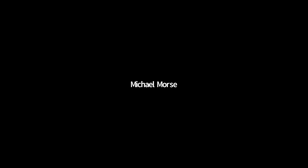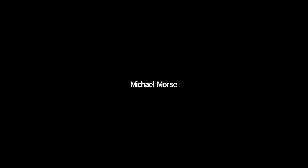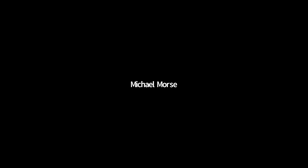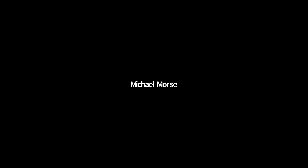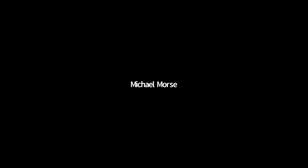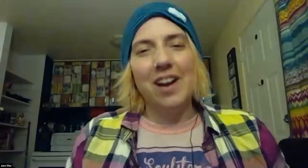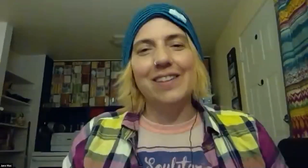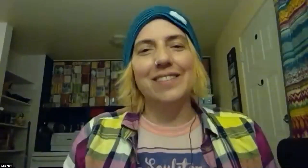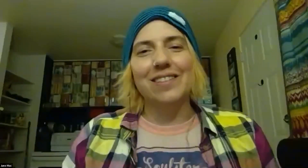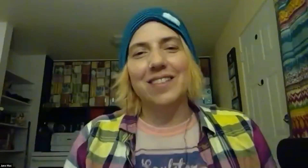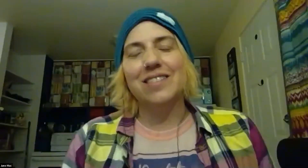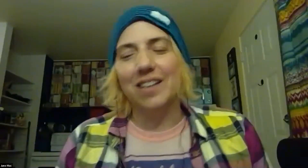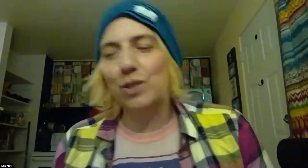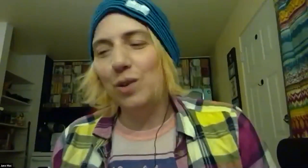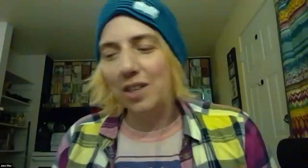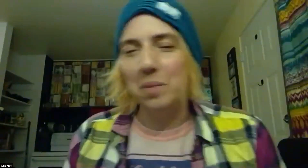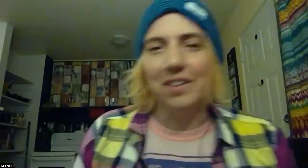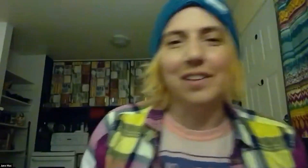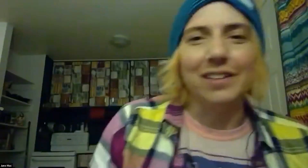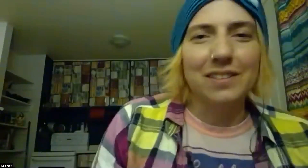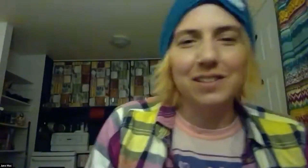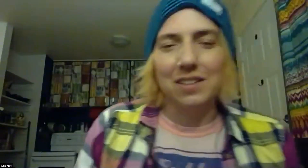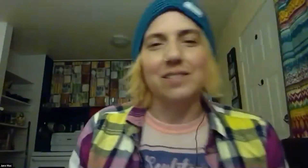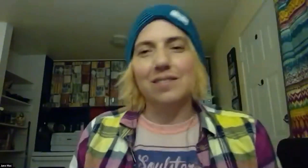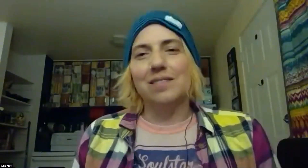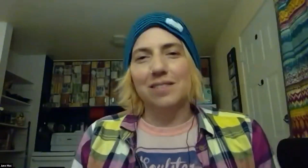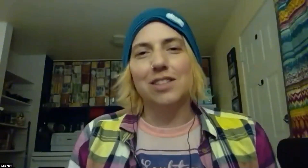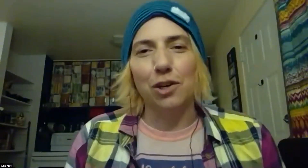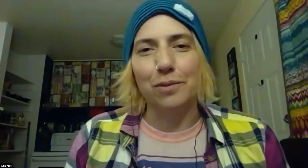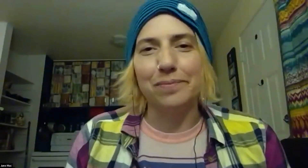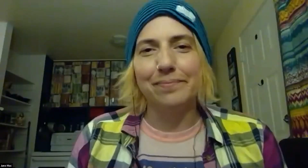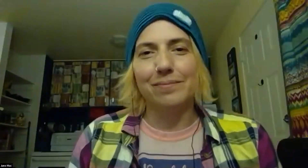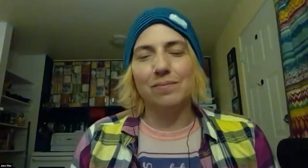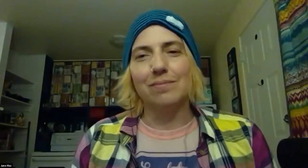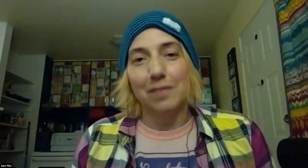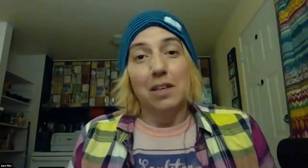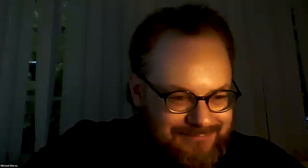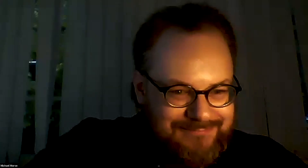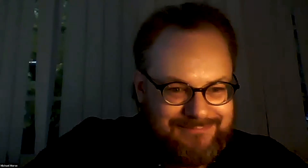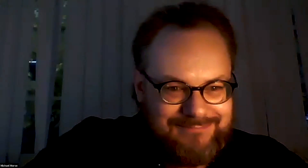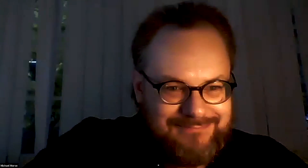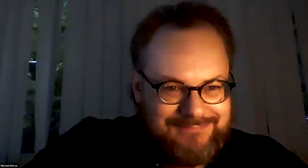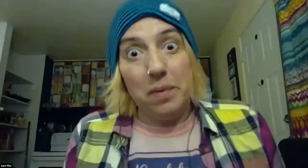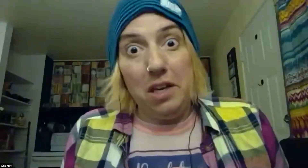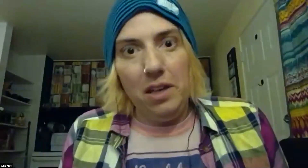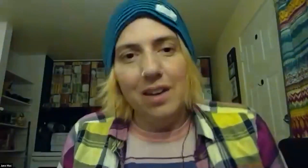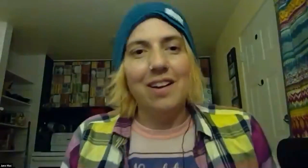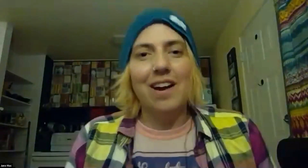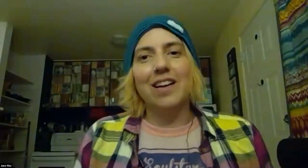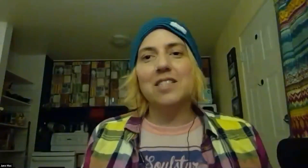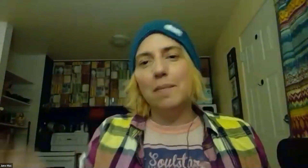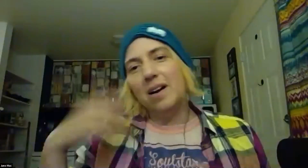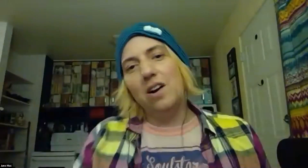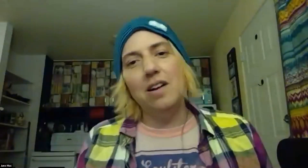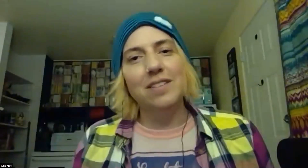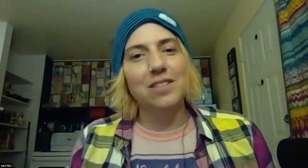Brianne. It's right. It does take a whole community. So that's what happened with me. All right,